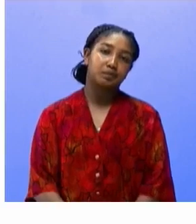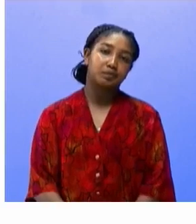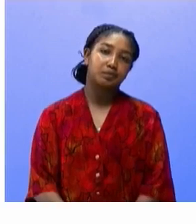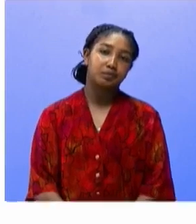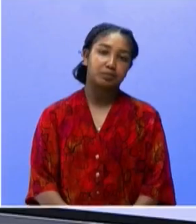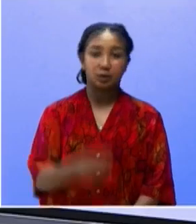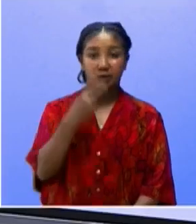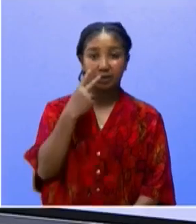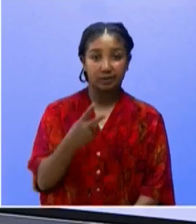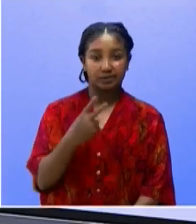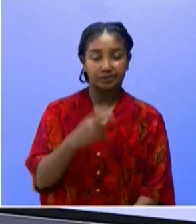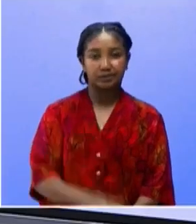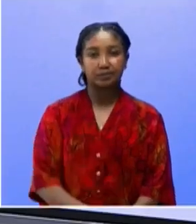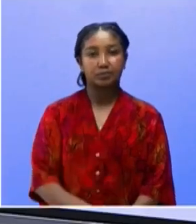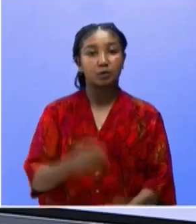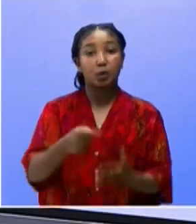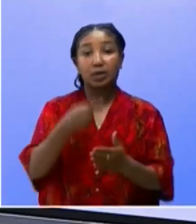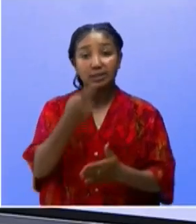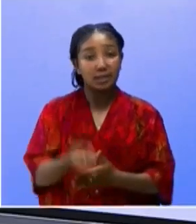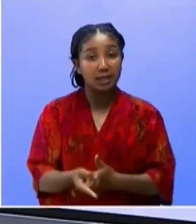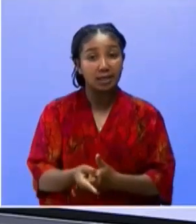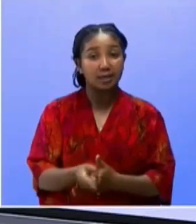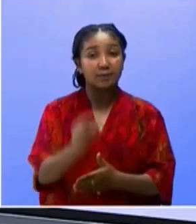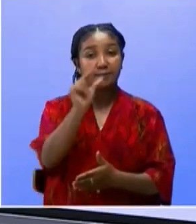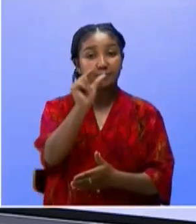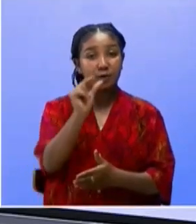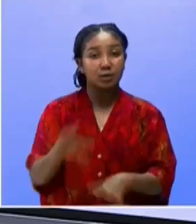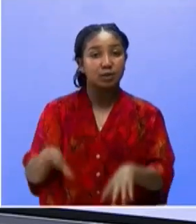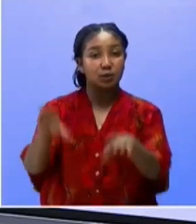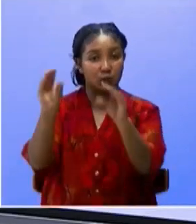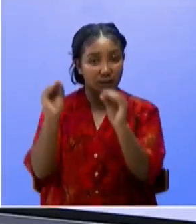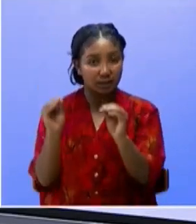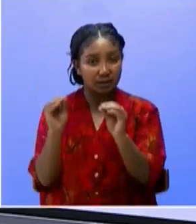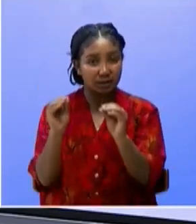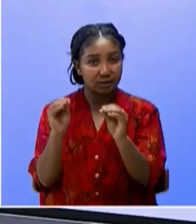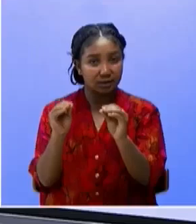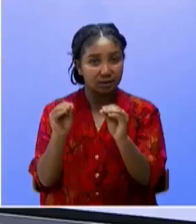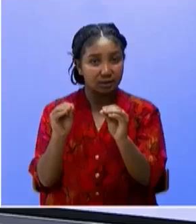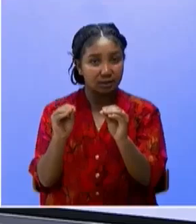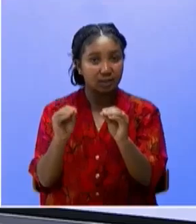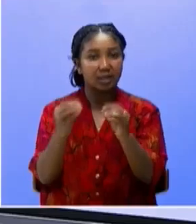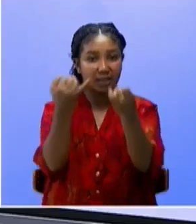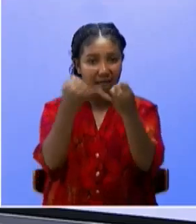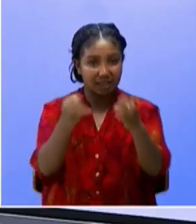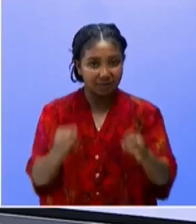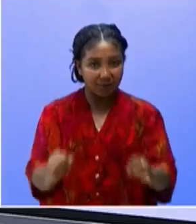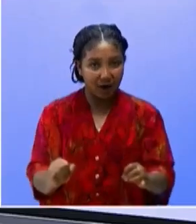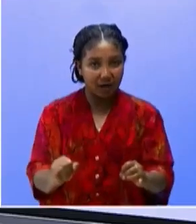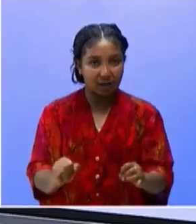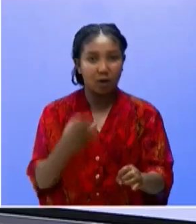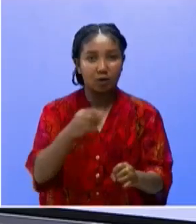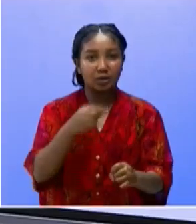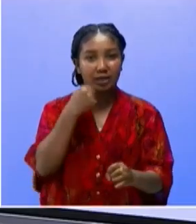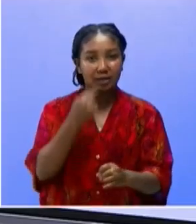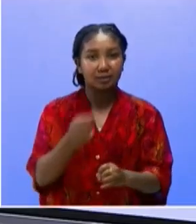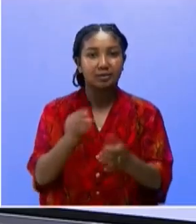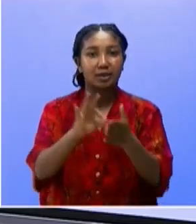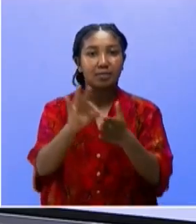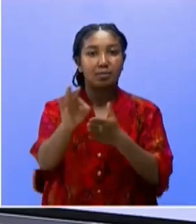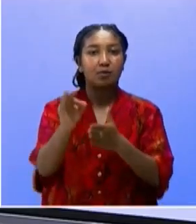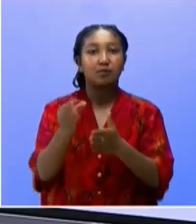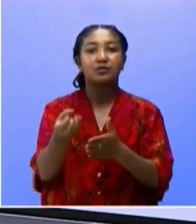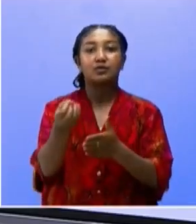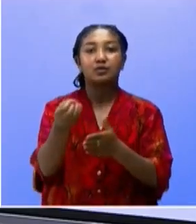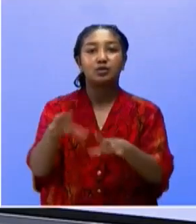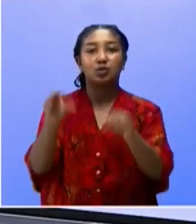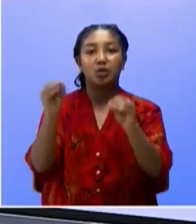You see? What do I say? Few students. Let us classify or let us tell the number of the students.